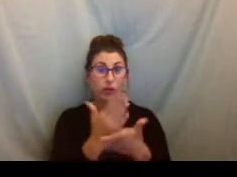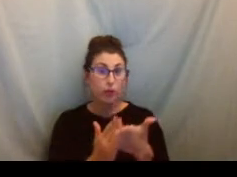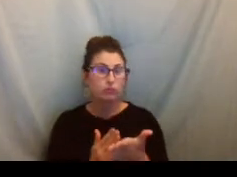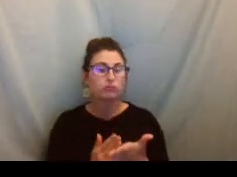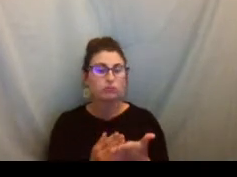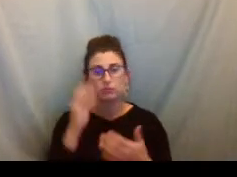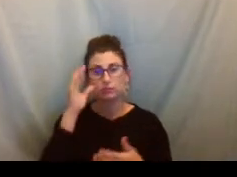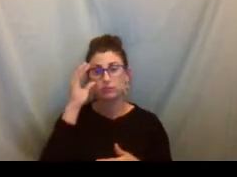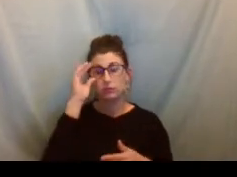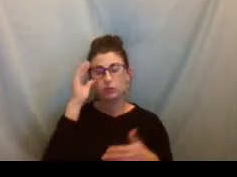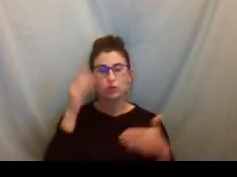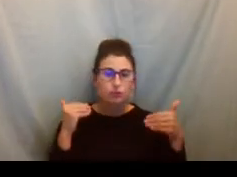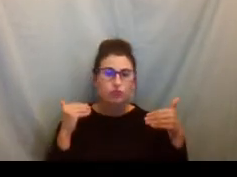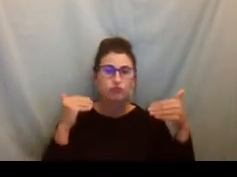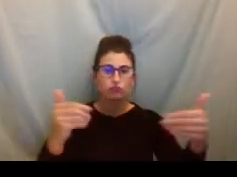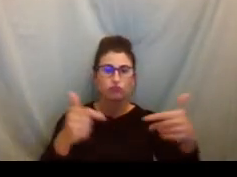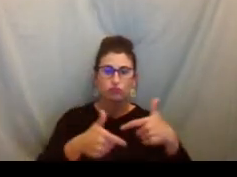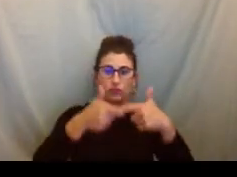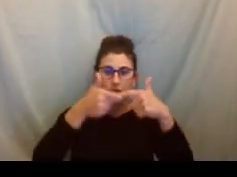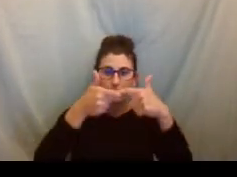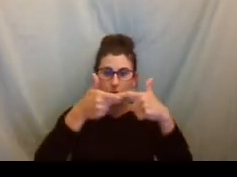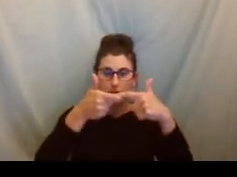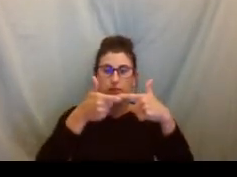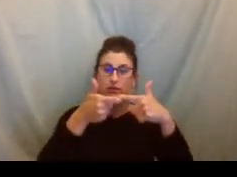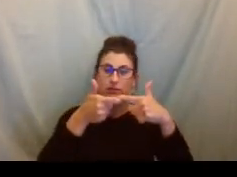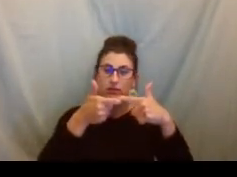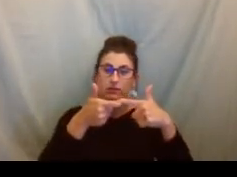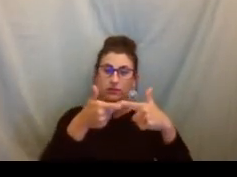other part. So go ahead and pause this.